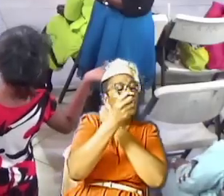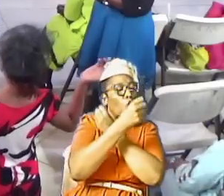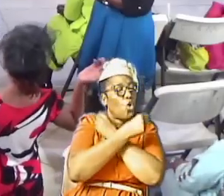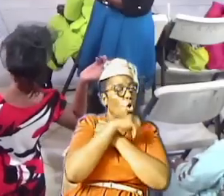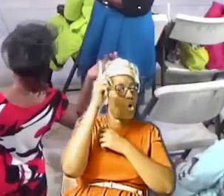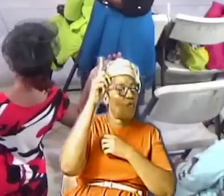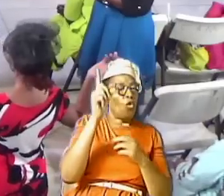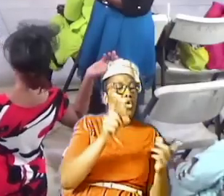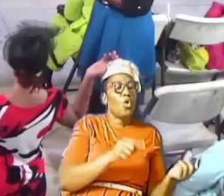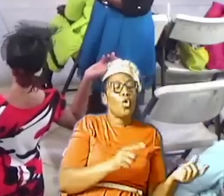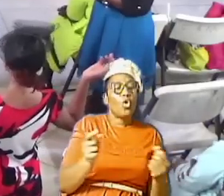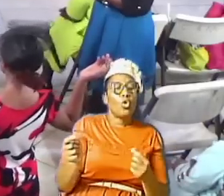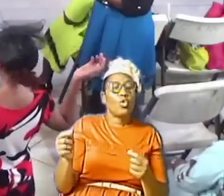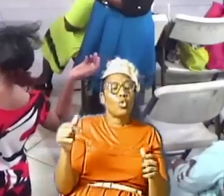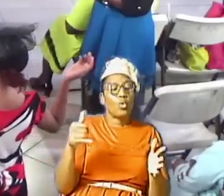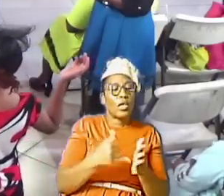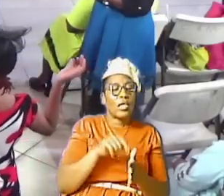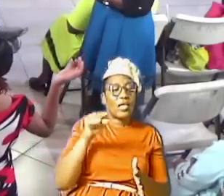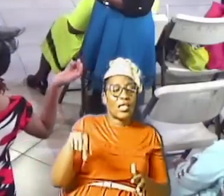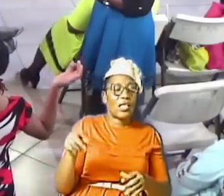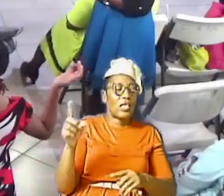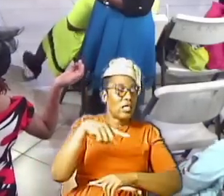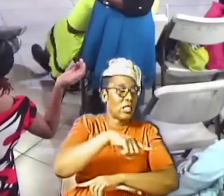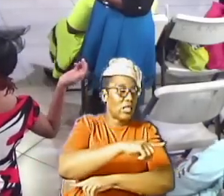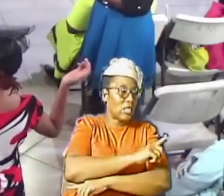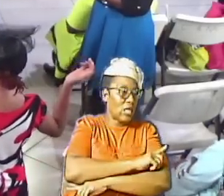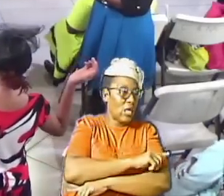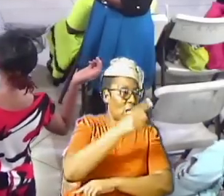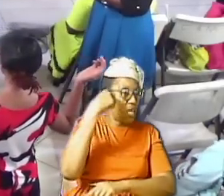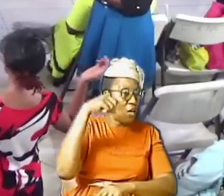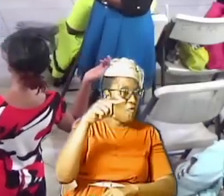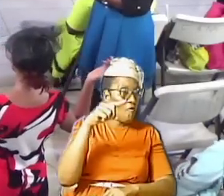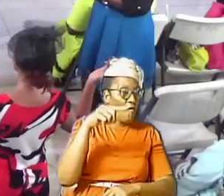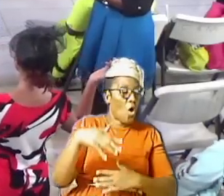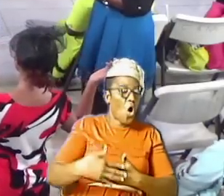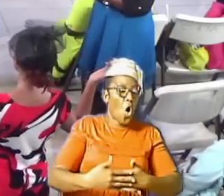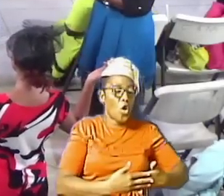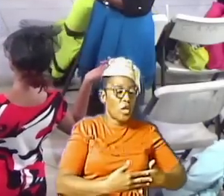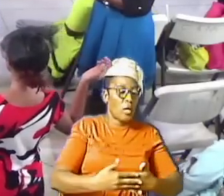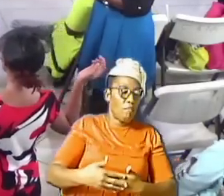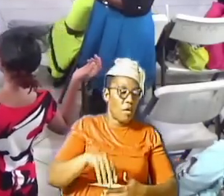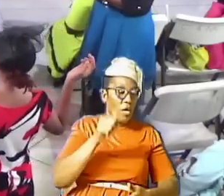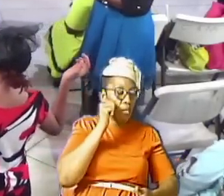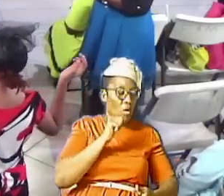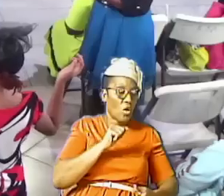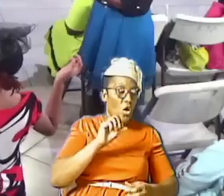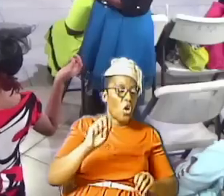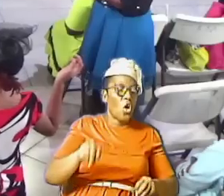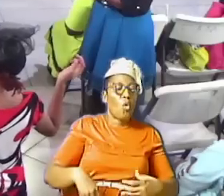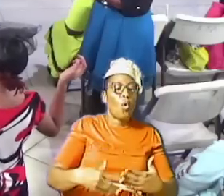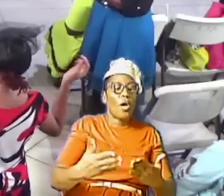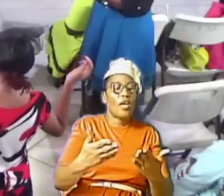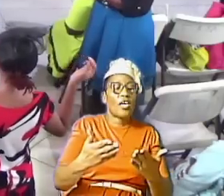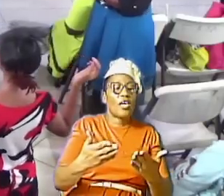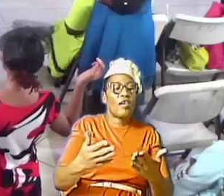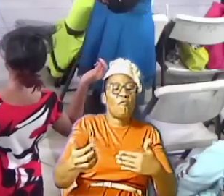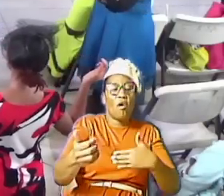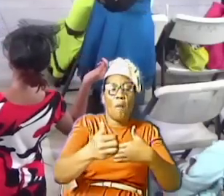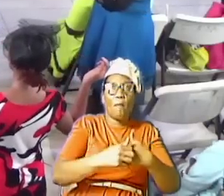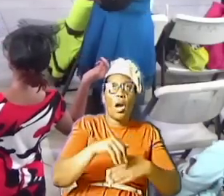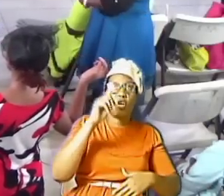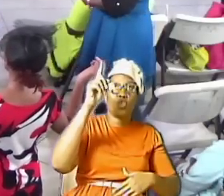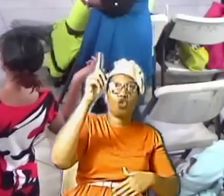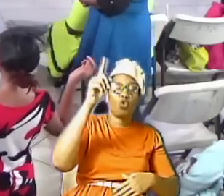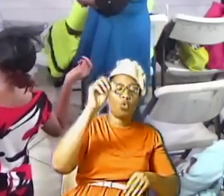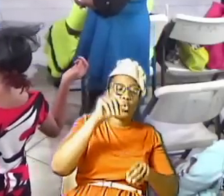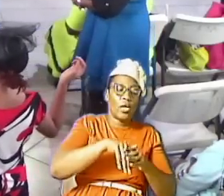mighty name of Jesus Christ for this child, Shania Amira Dickinson, as we dedicate her unto you in the name of